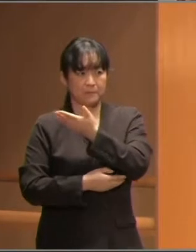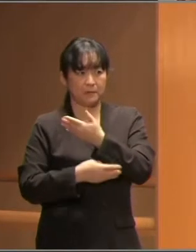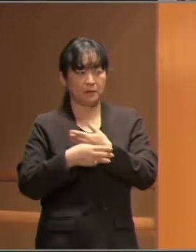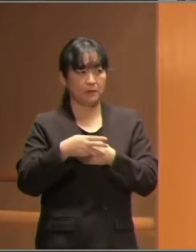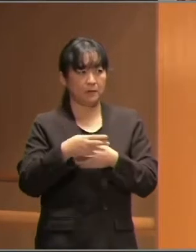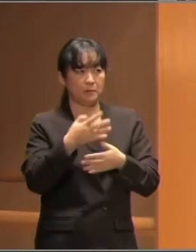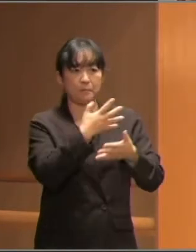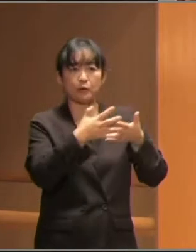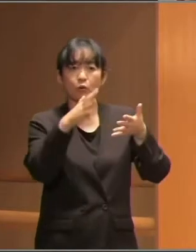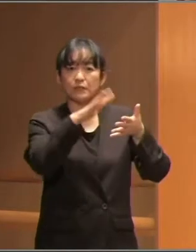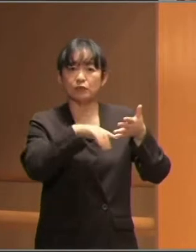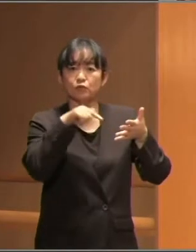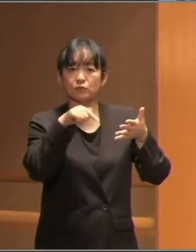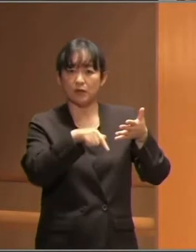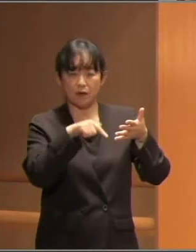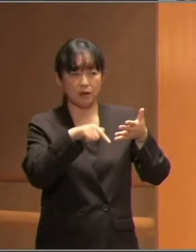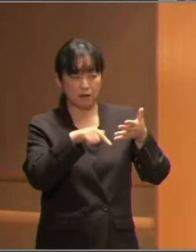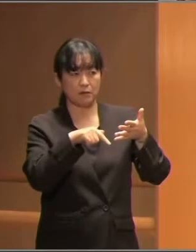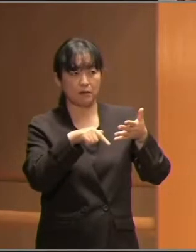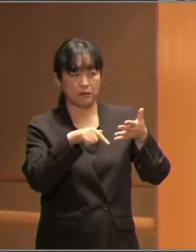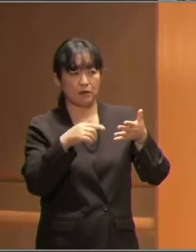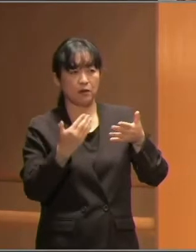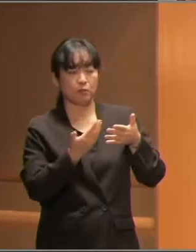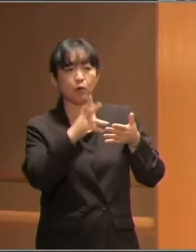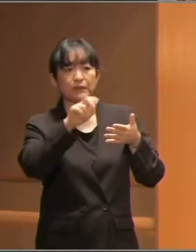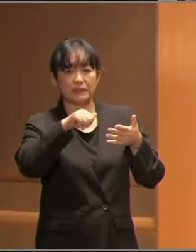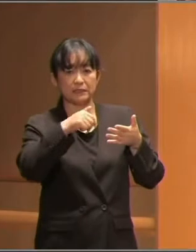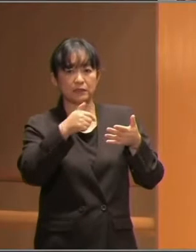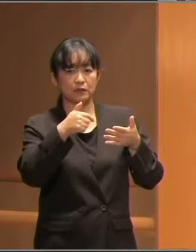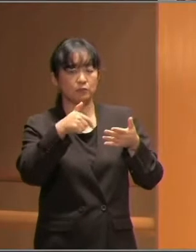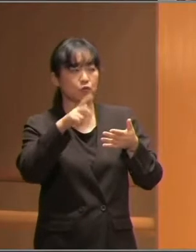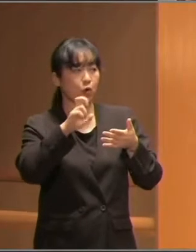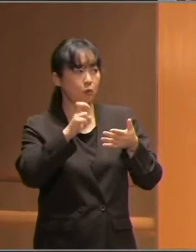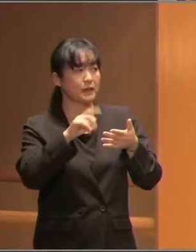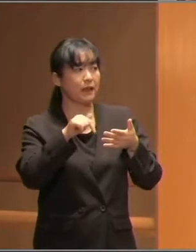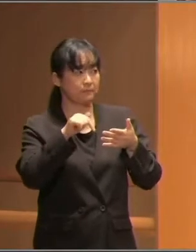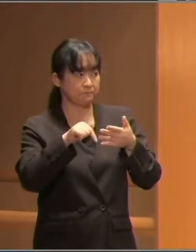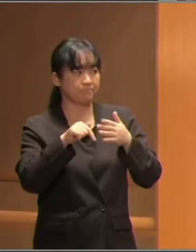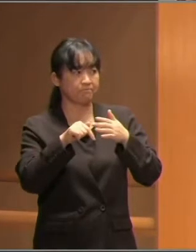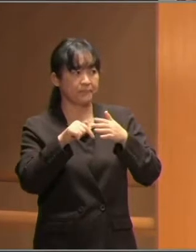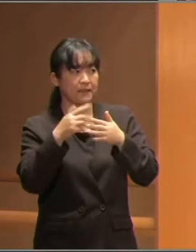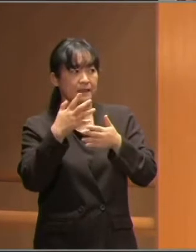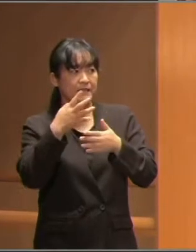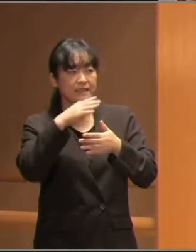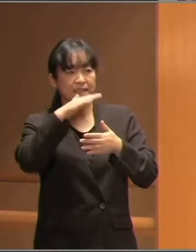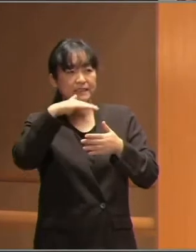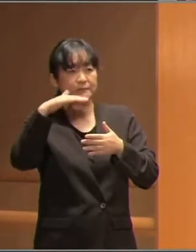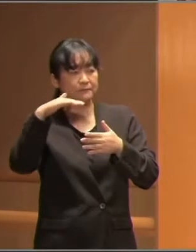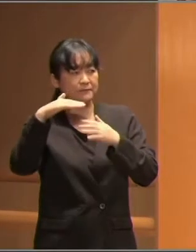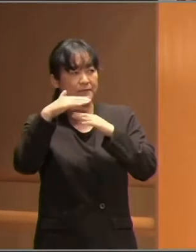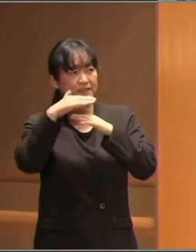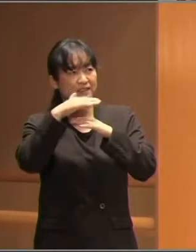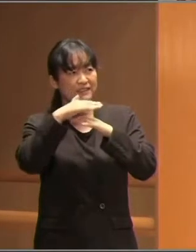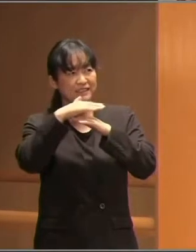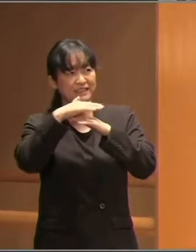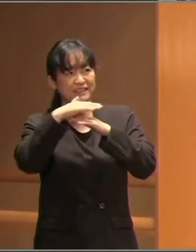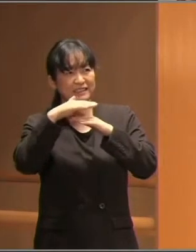So this matrix is a polypropylene and islands or nylon